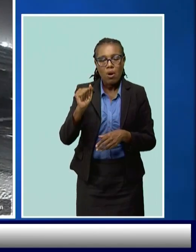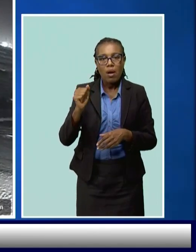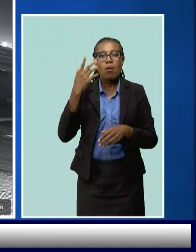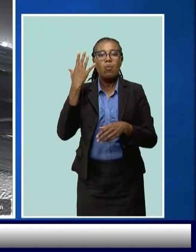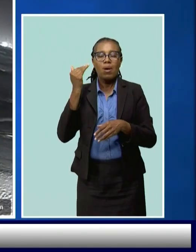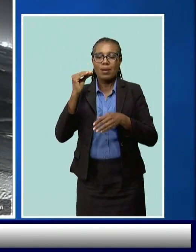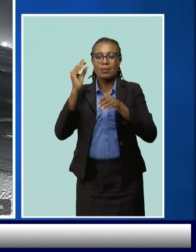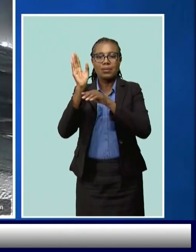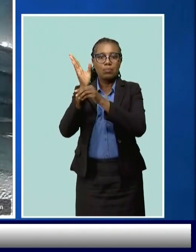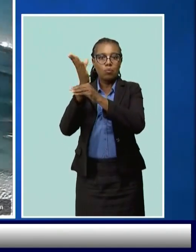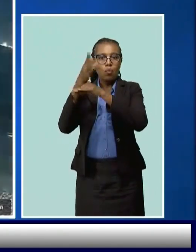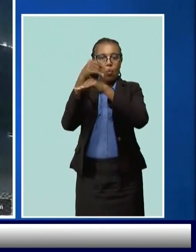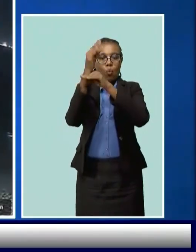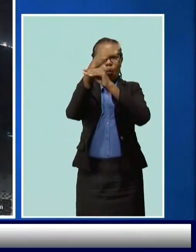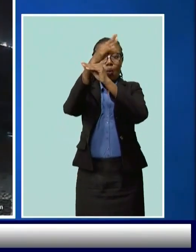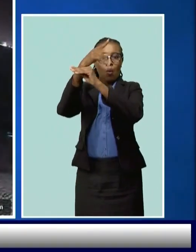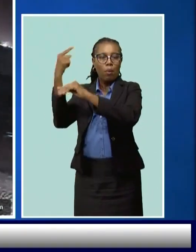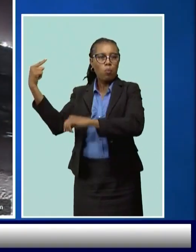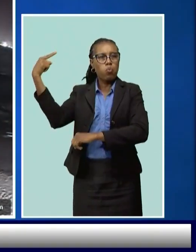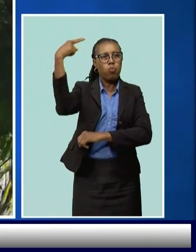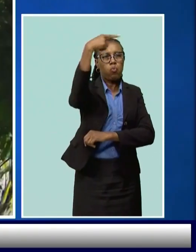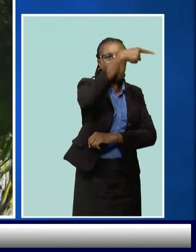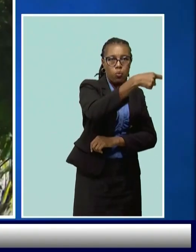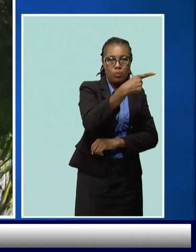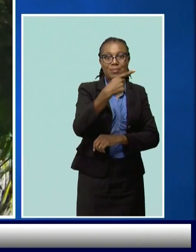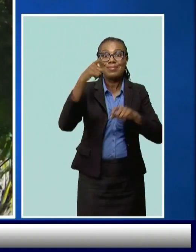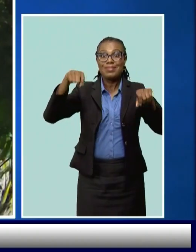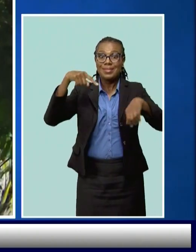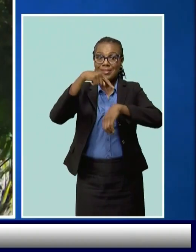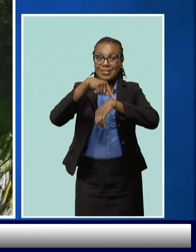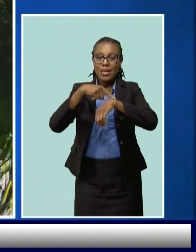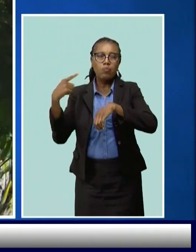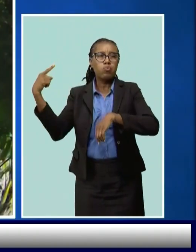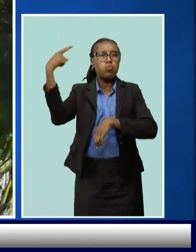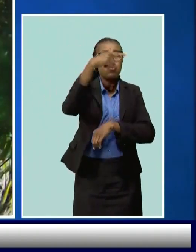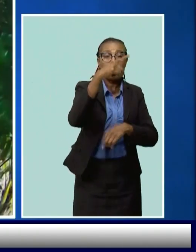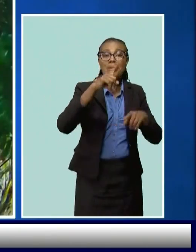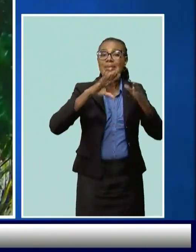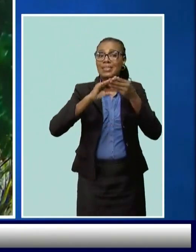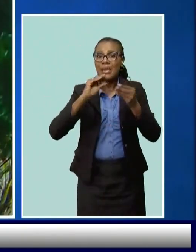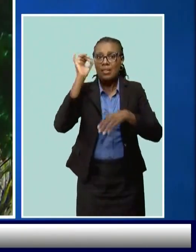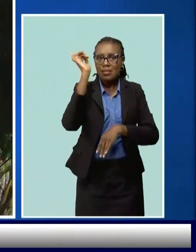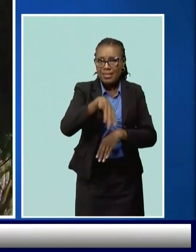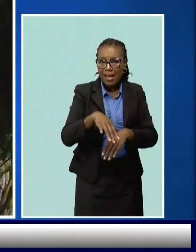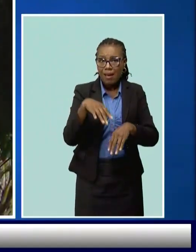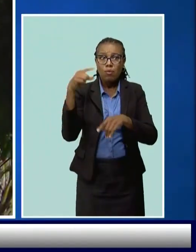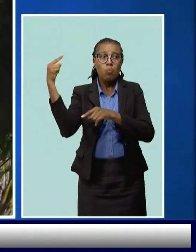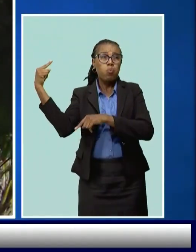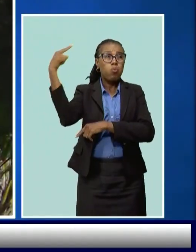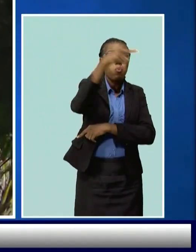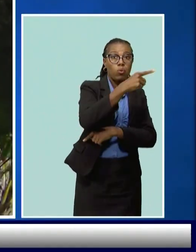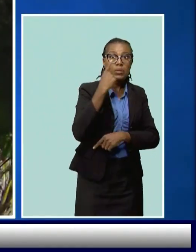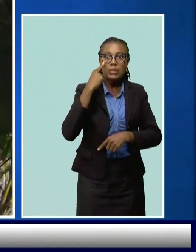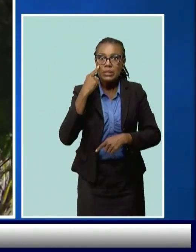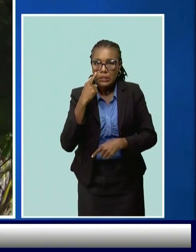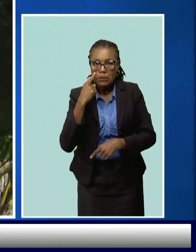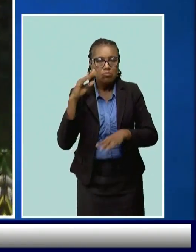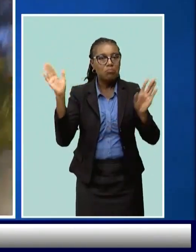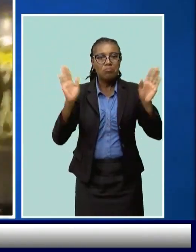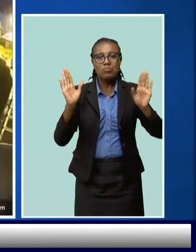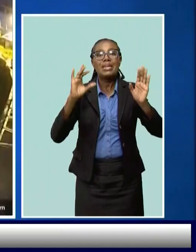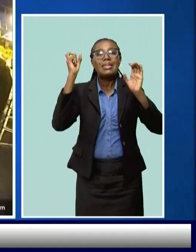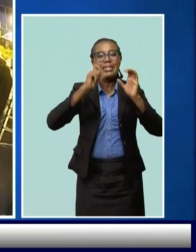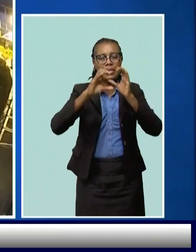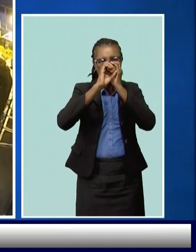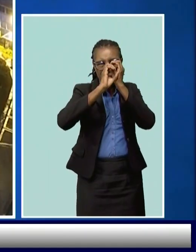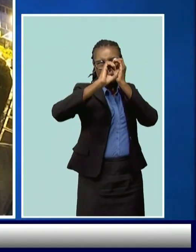space around this time. He, however, notes Nishimura cannot be seen with the naked eye and would have to be viewed with a